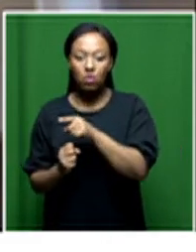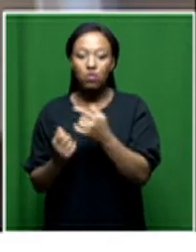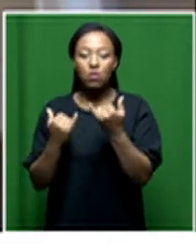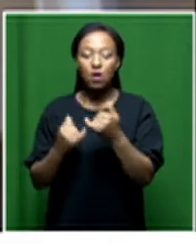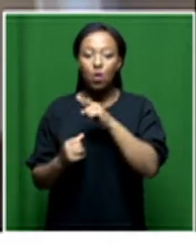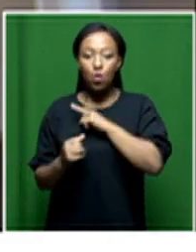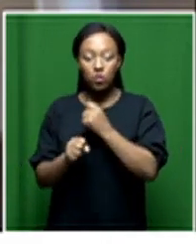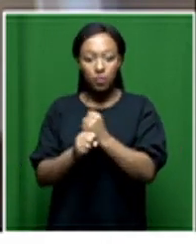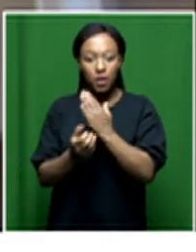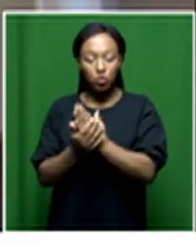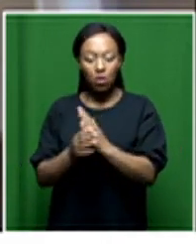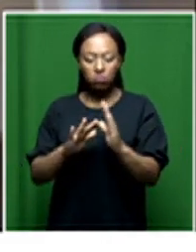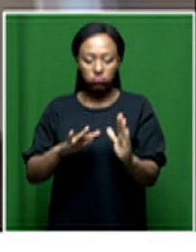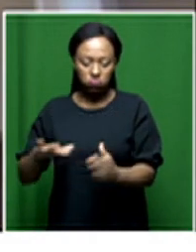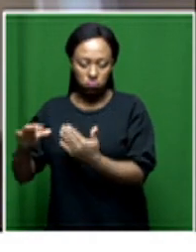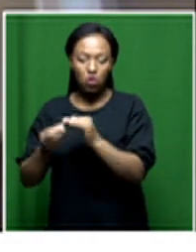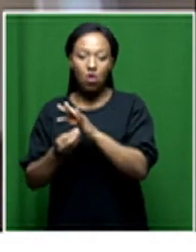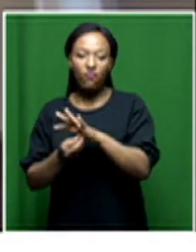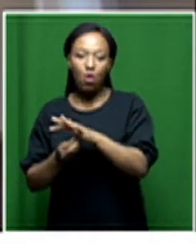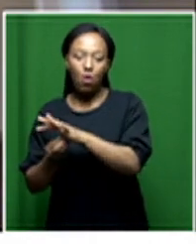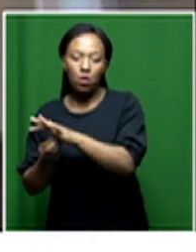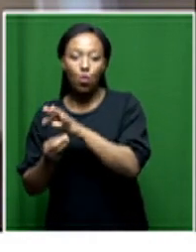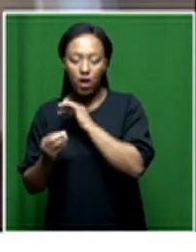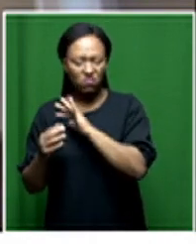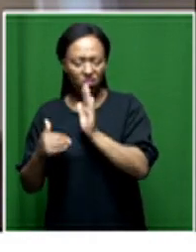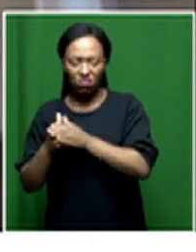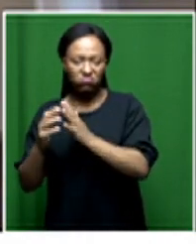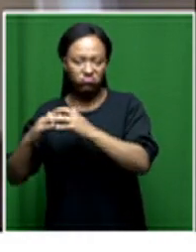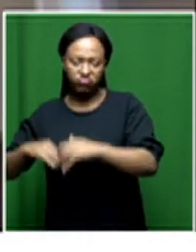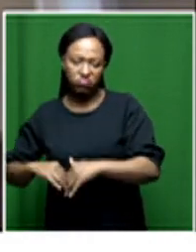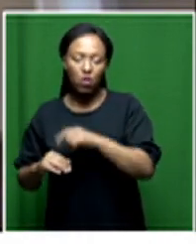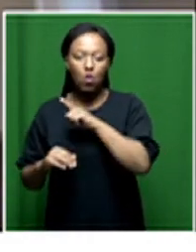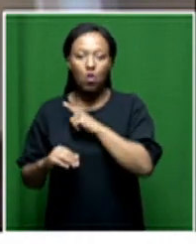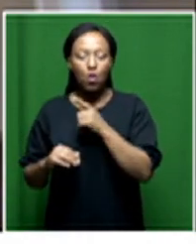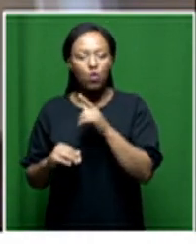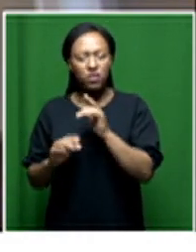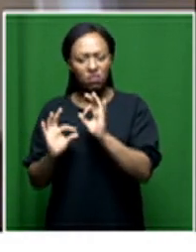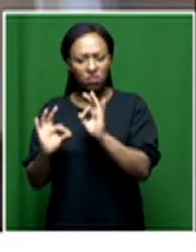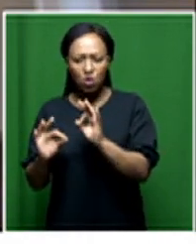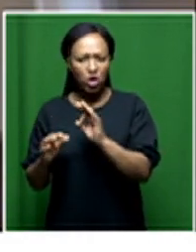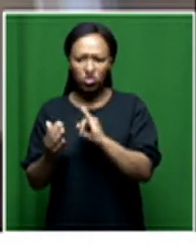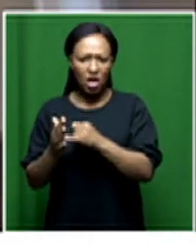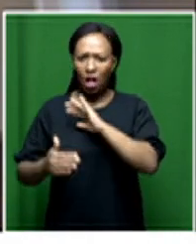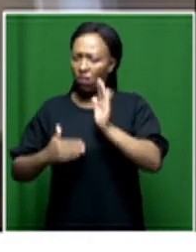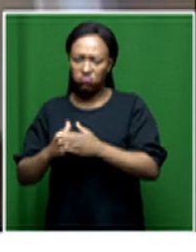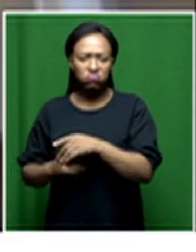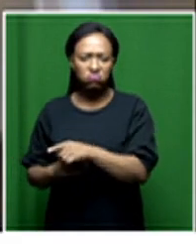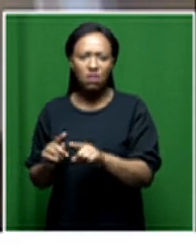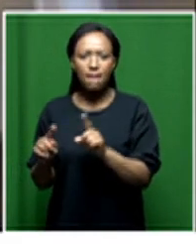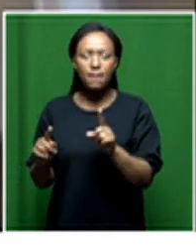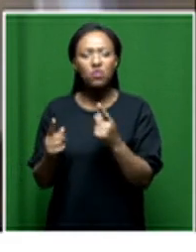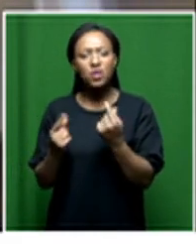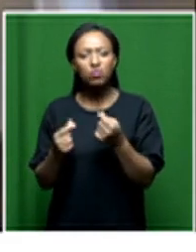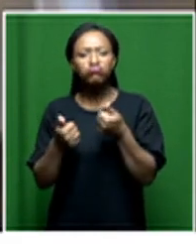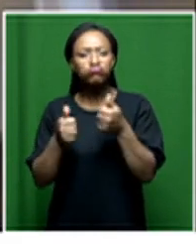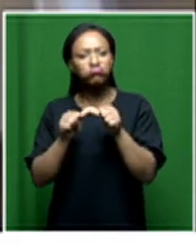then retire the coal fleet, as I like to say, with a bit of dignity. It served us well and it deserves a